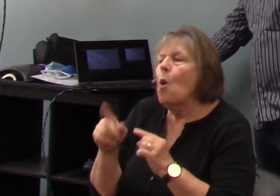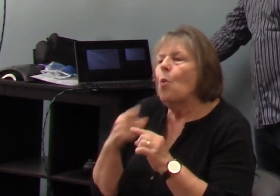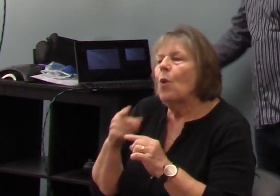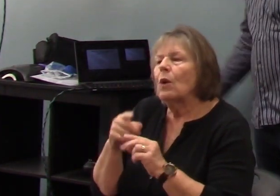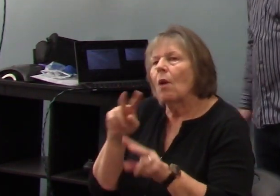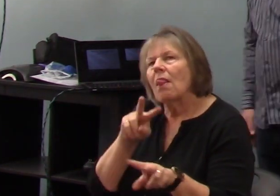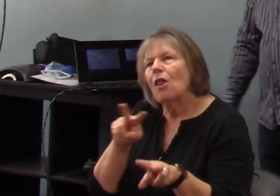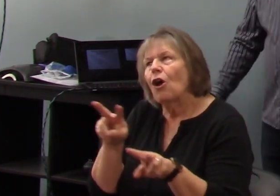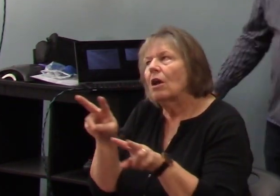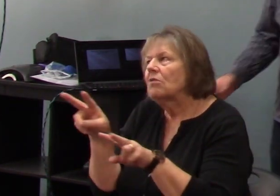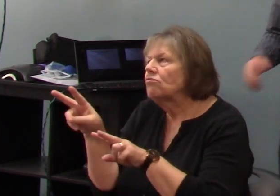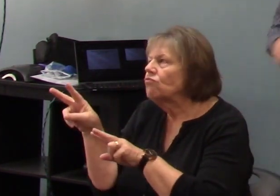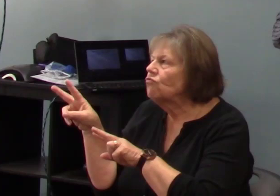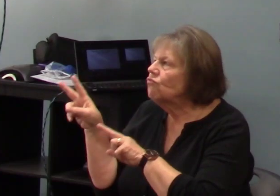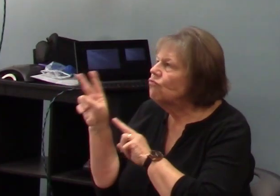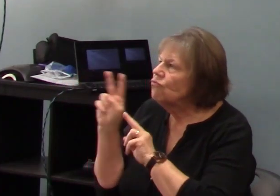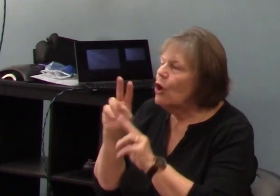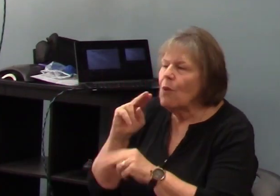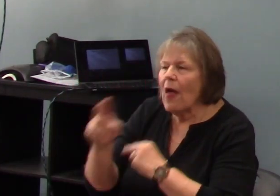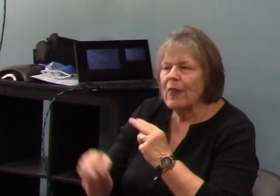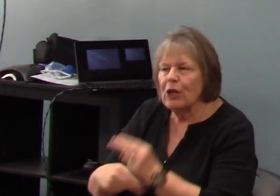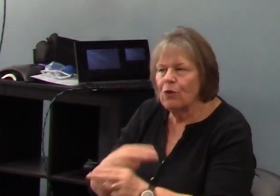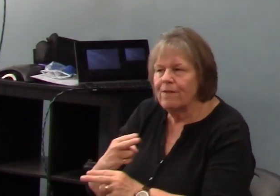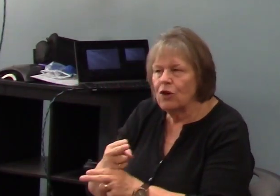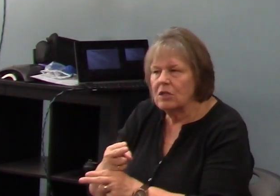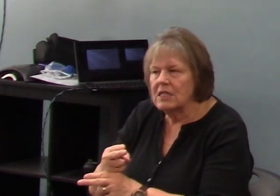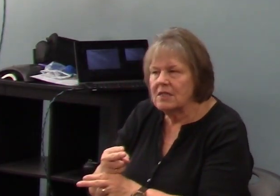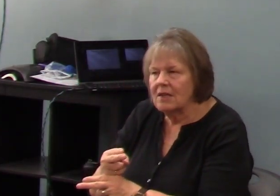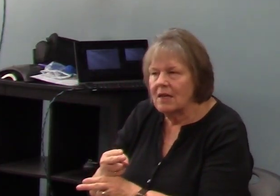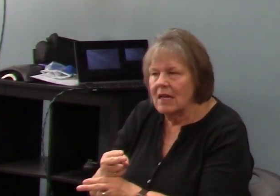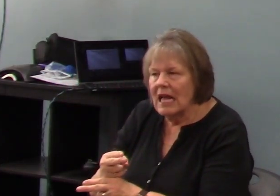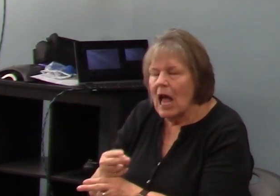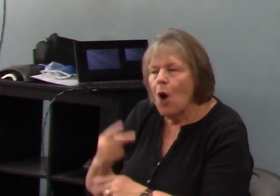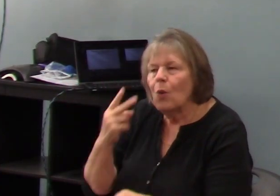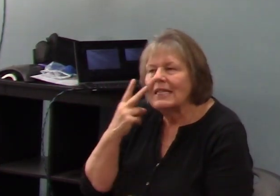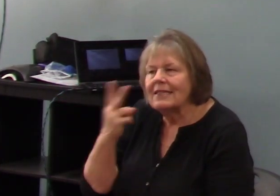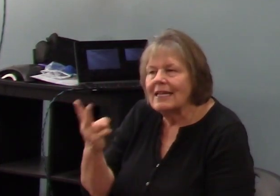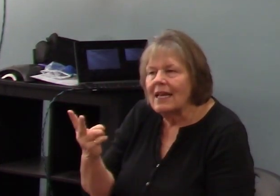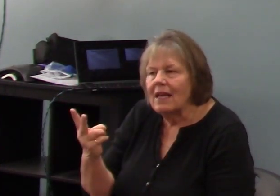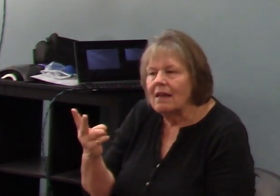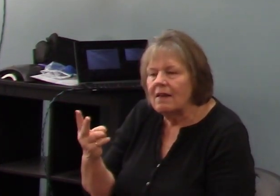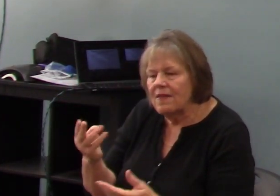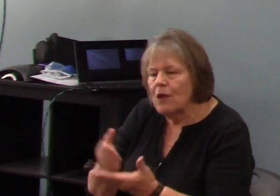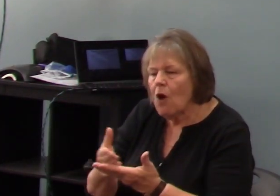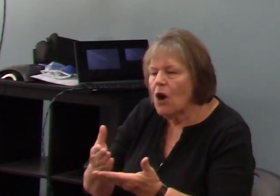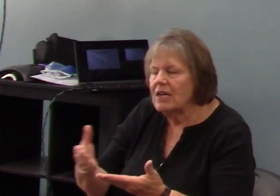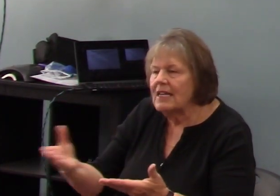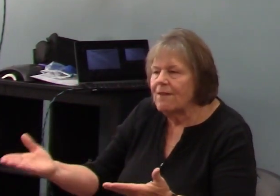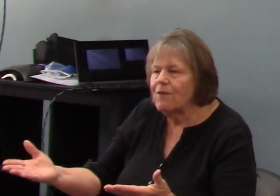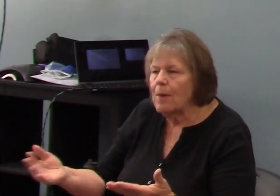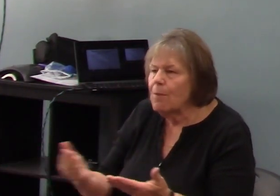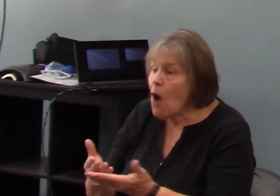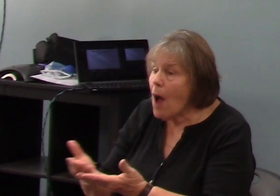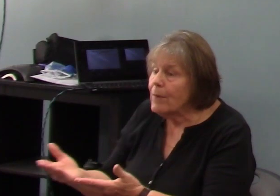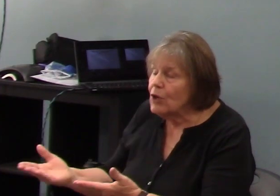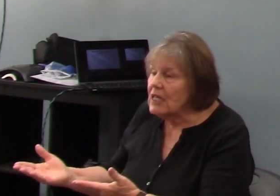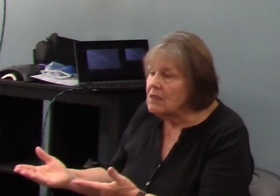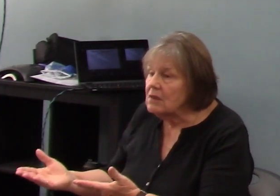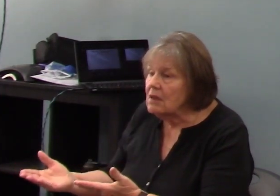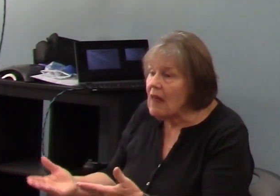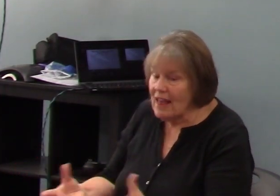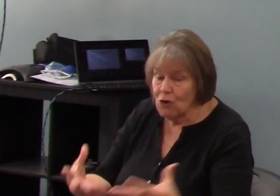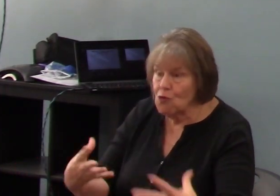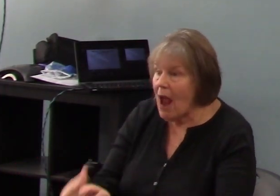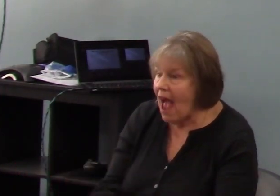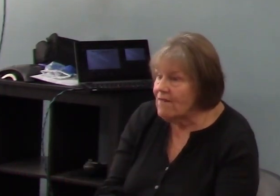universe, we see that there's different properties the universe has. For example, the strength of gravity,